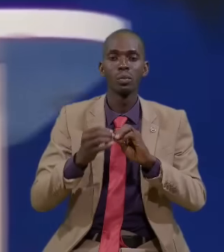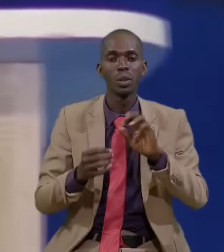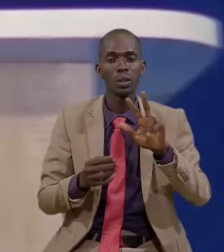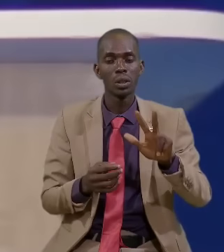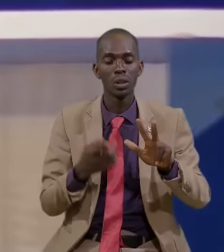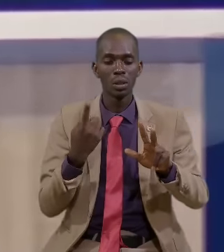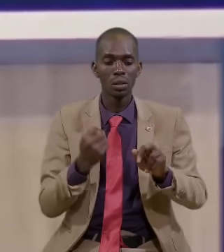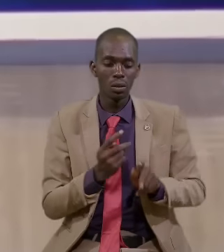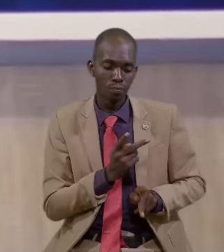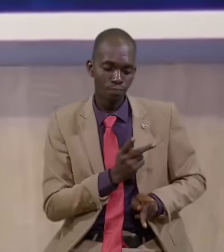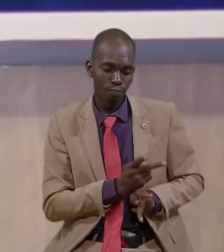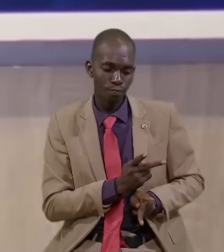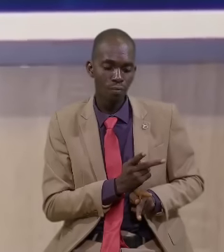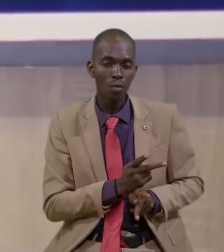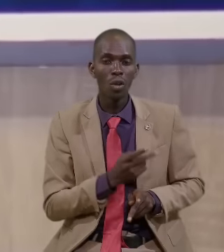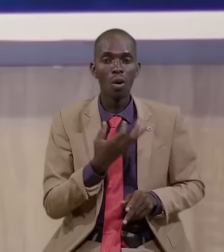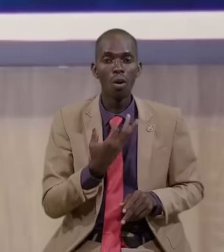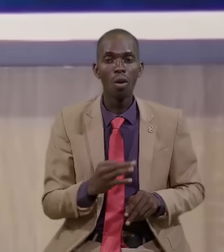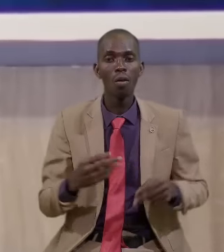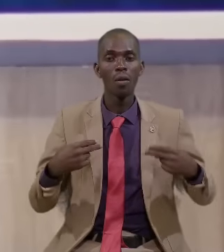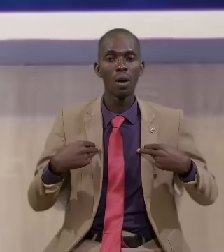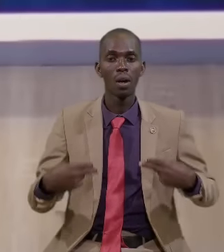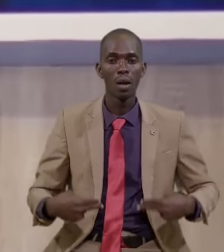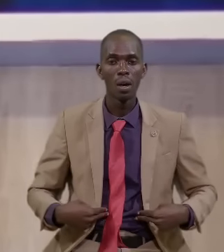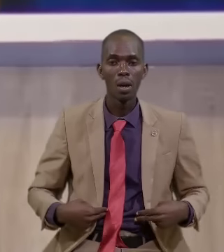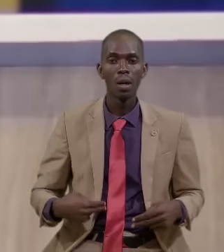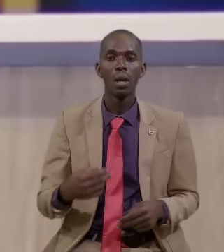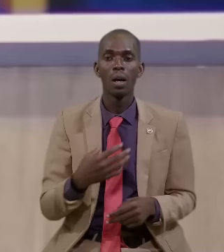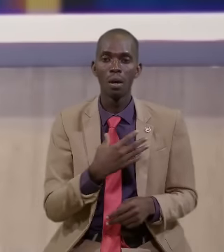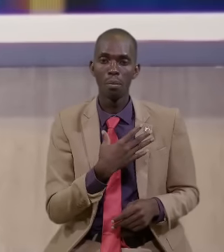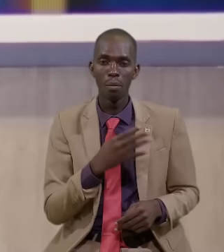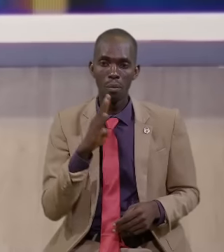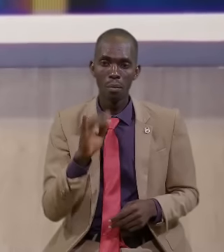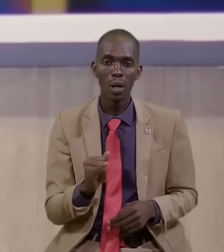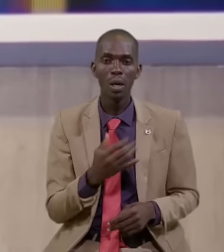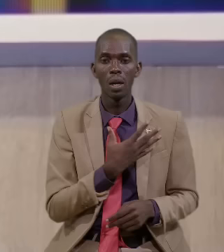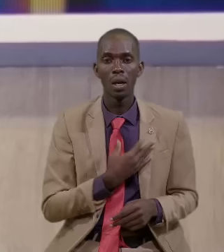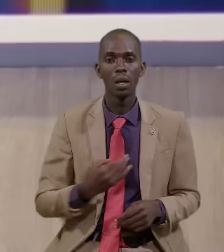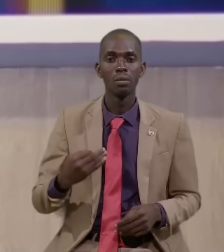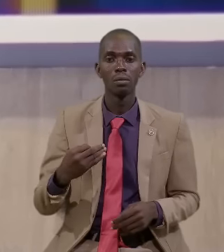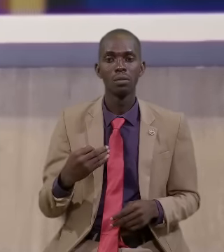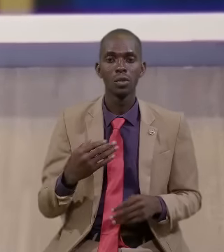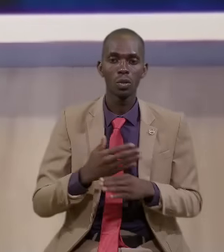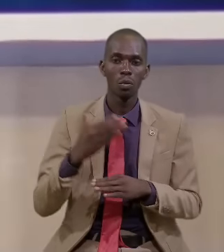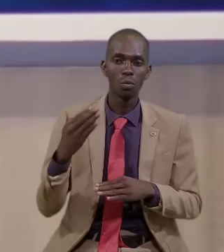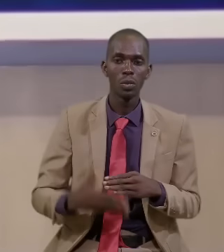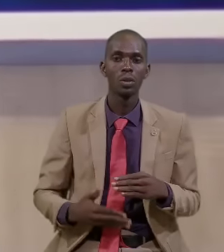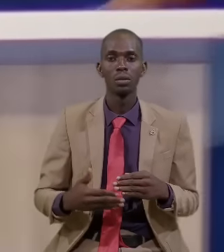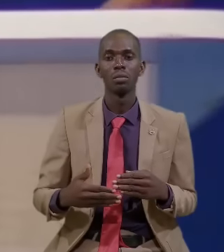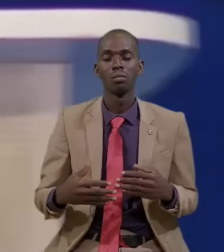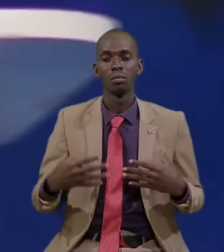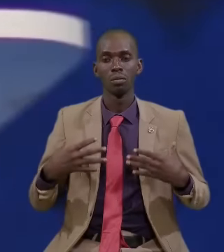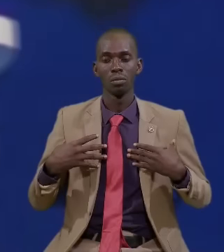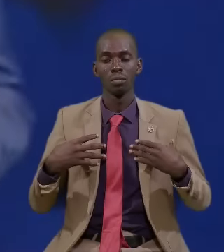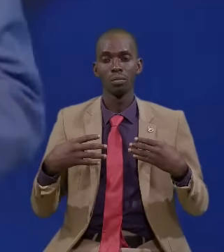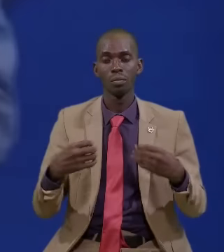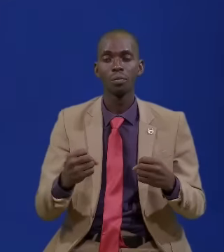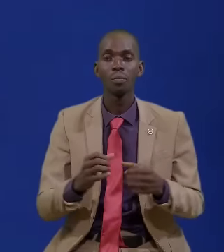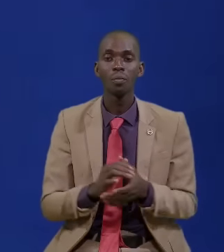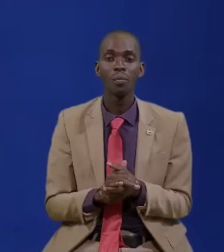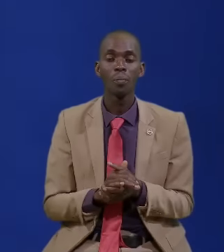of health by or and complete cure. Look at number one. Number